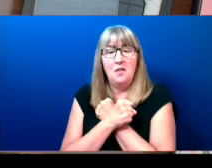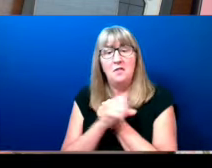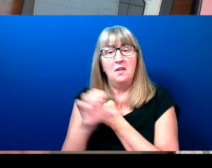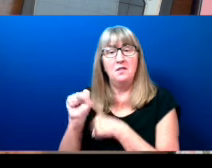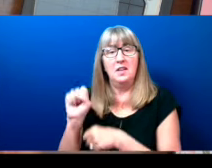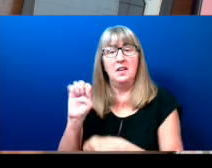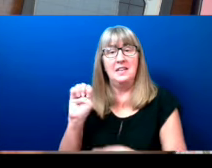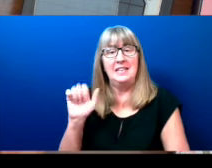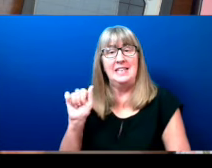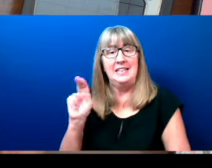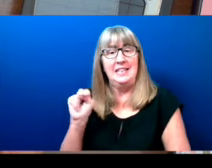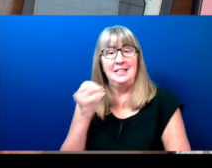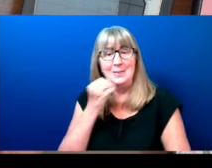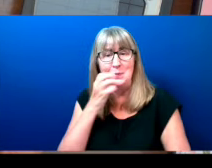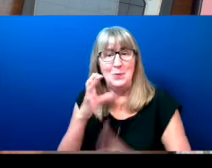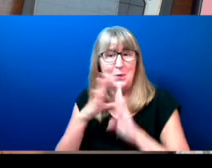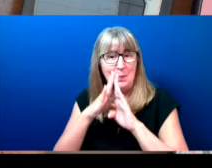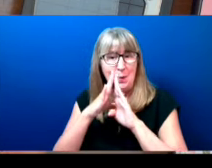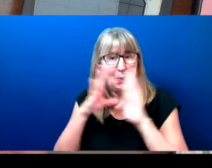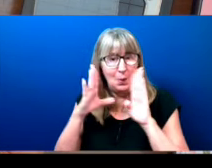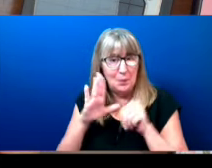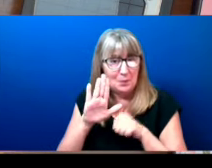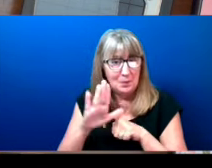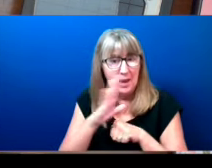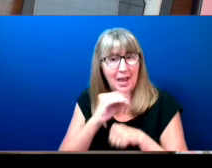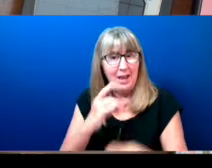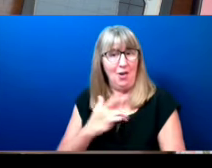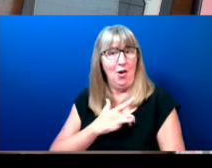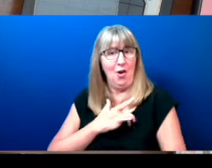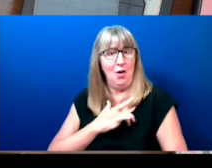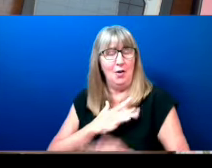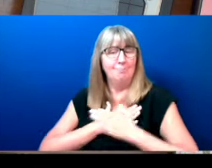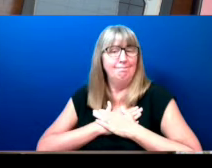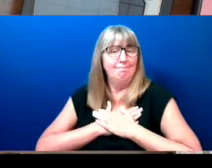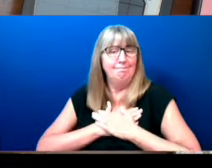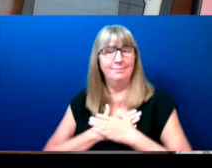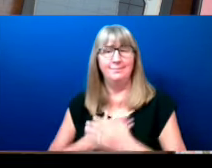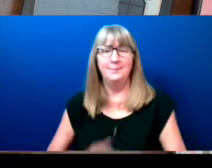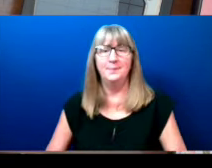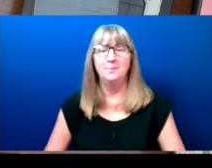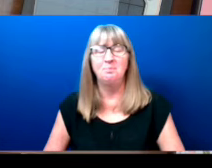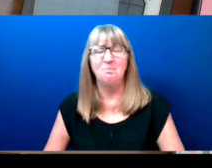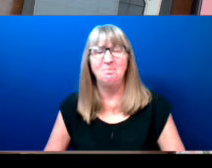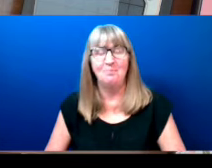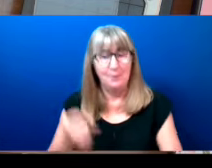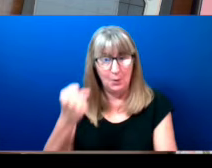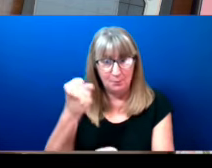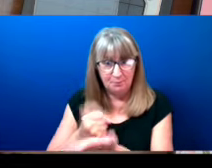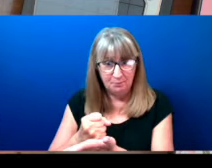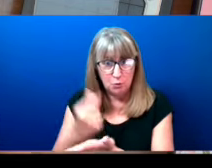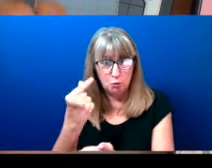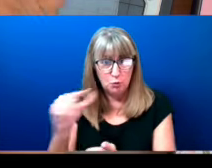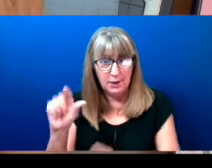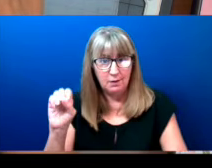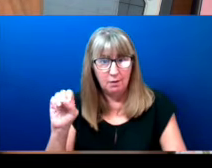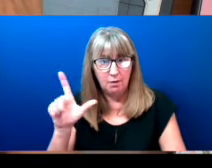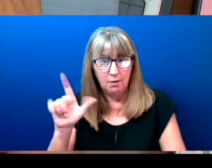says, "May the love of the season warm your home and fill your heart." And I stamped it on there in a dark green or the olive